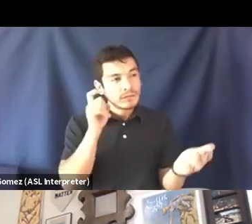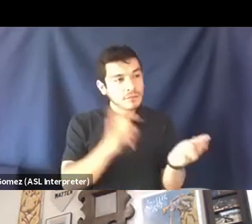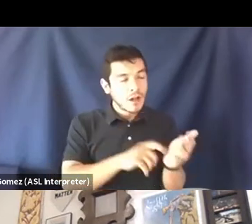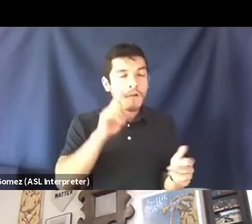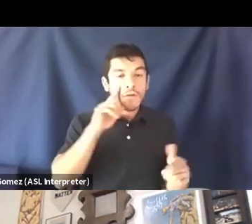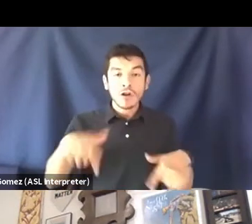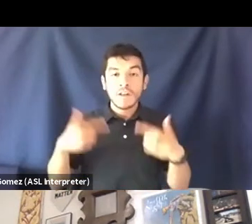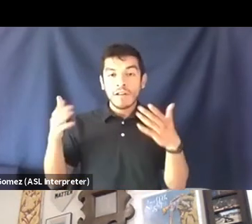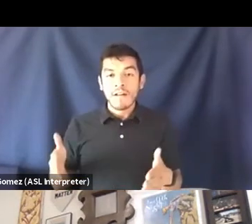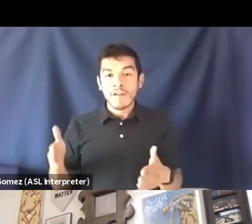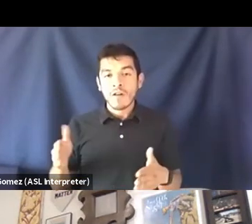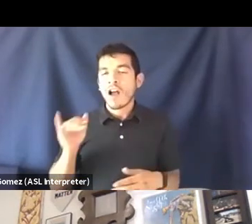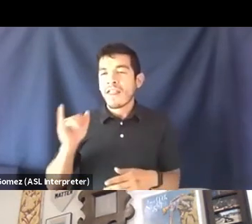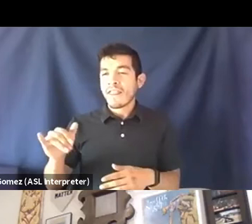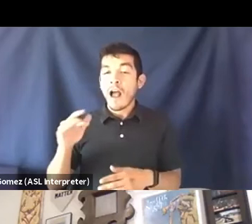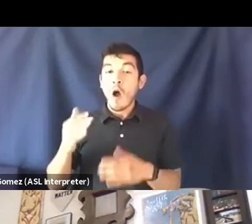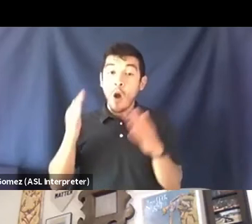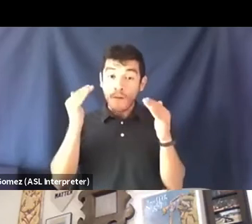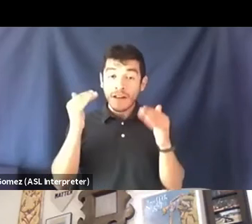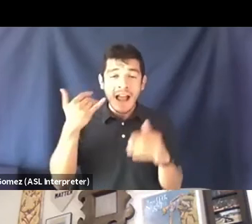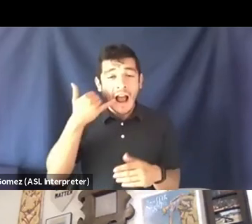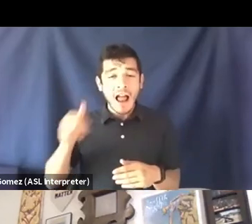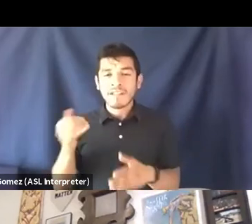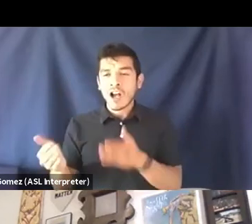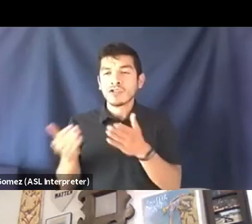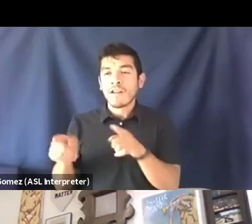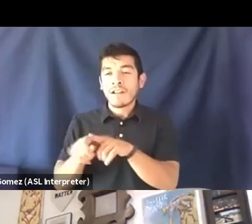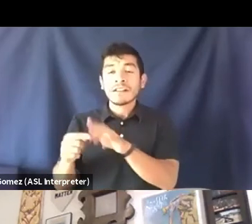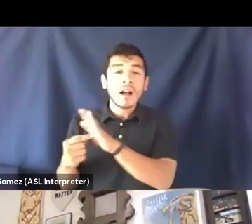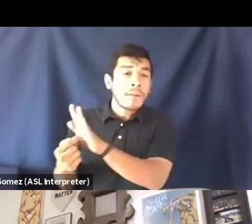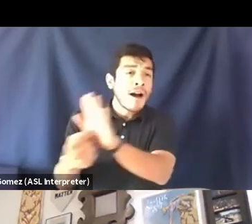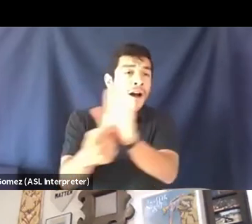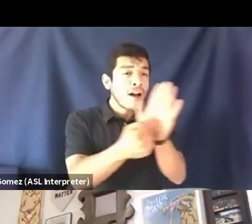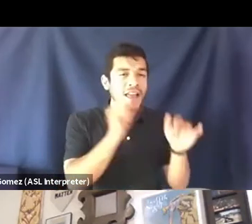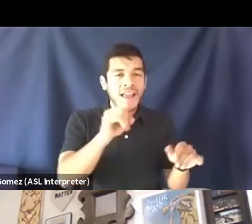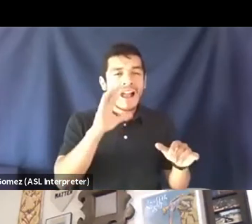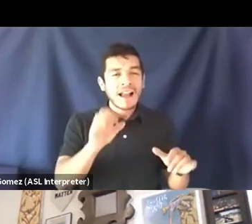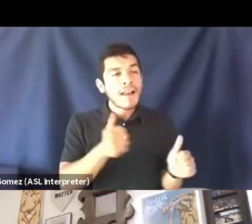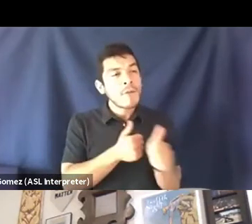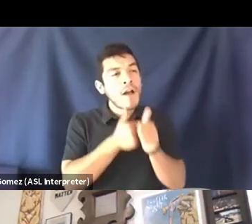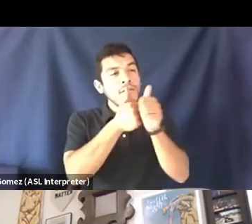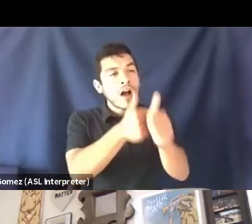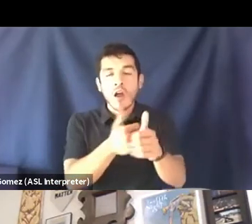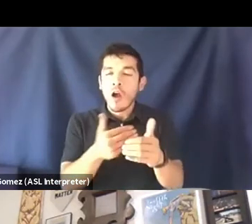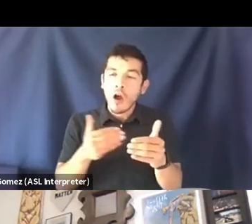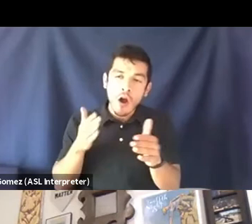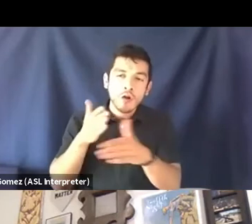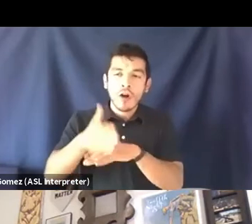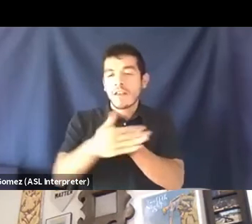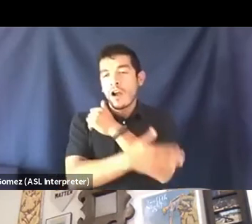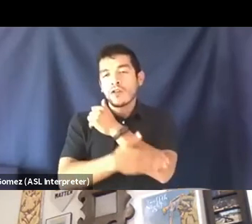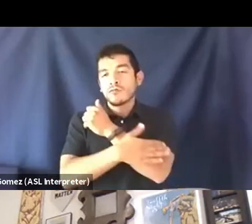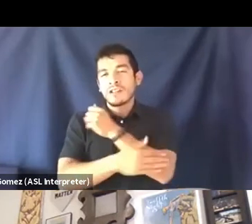as a model that can be replicated across the country to help ensure that these abuses don't continue and